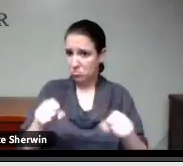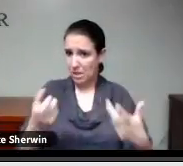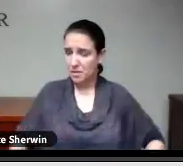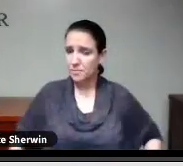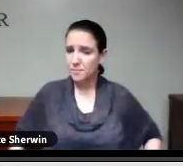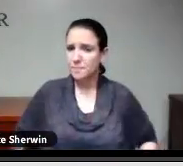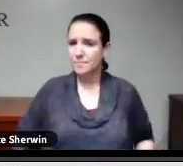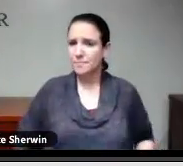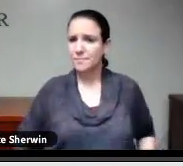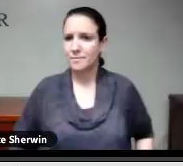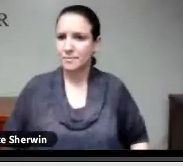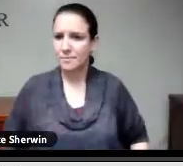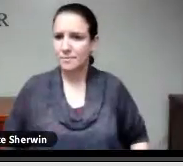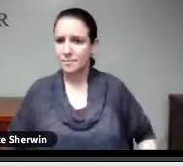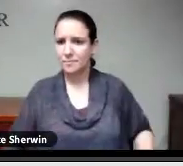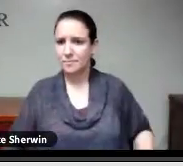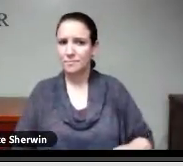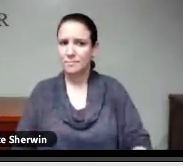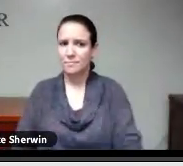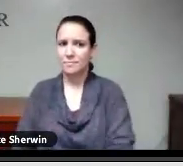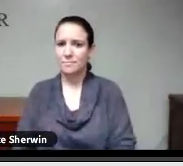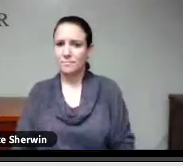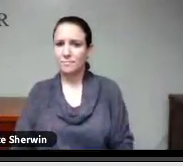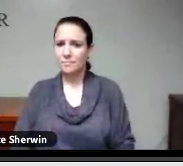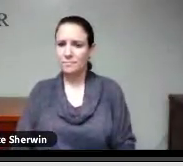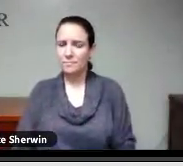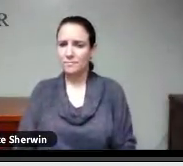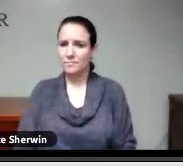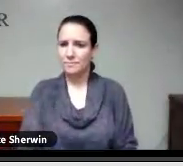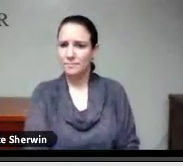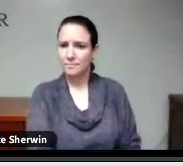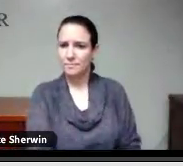Okay, I'll keep chiming along, but please jump on in if you have anything.